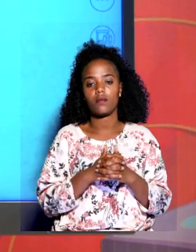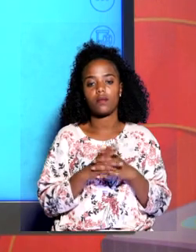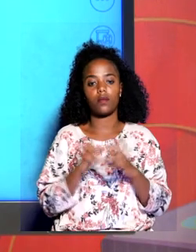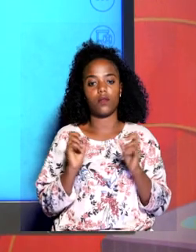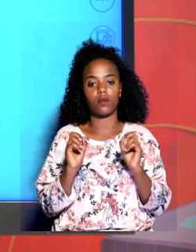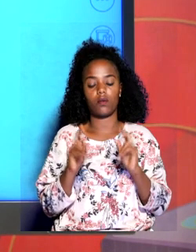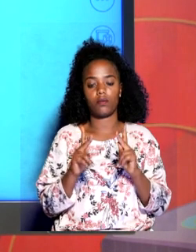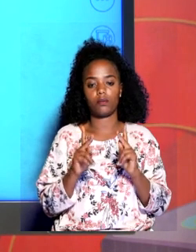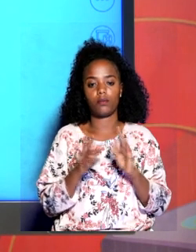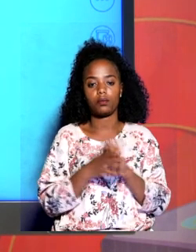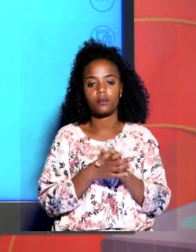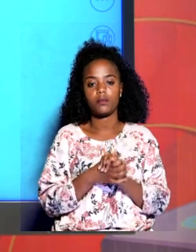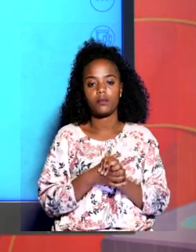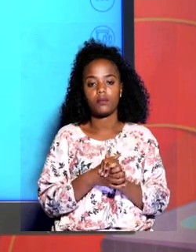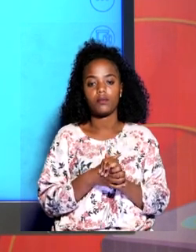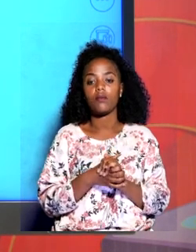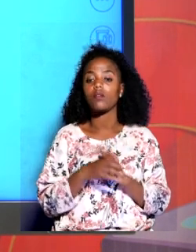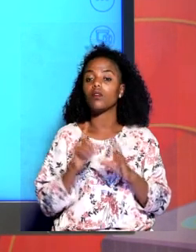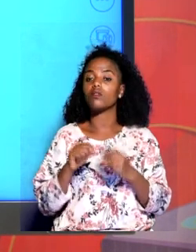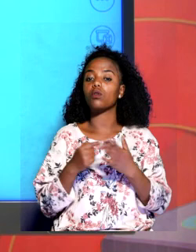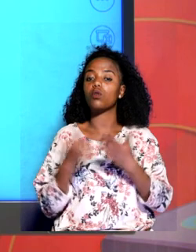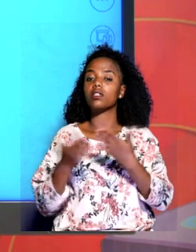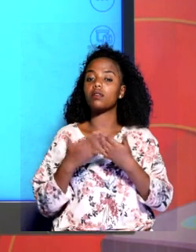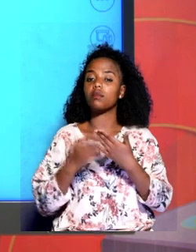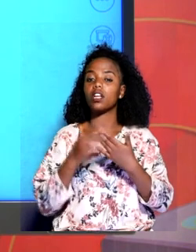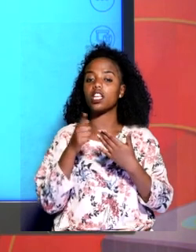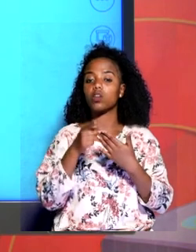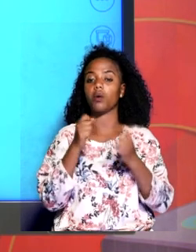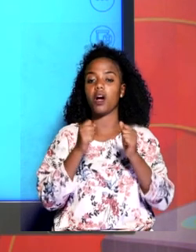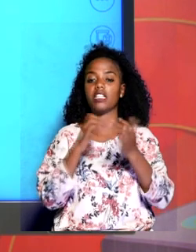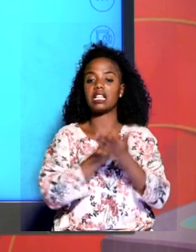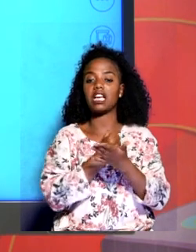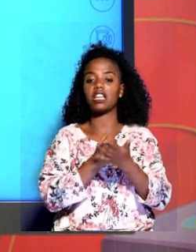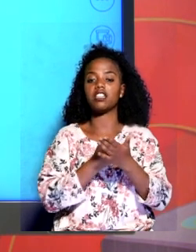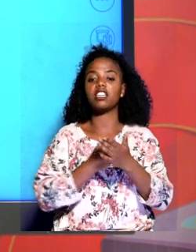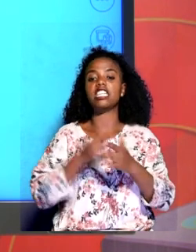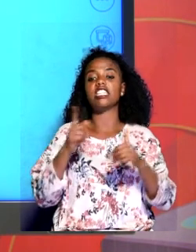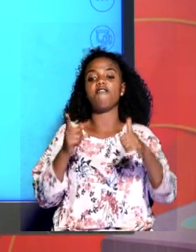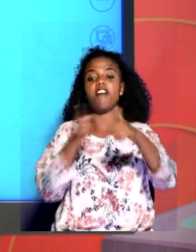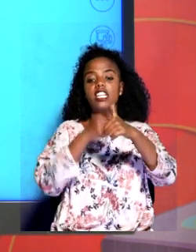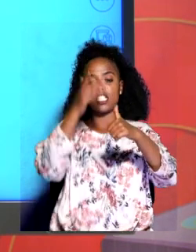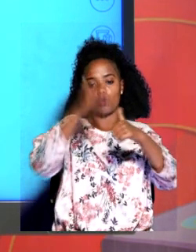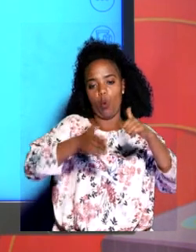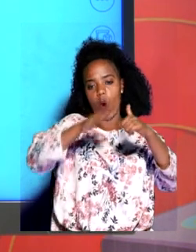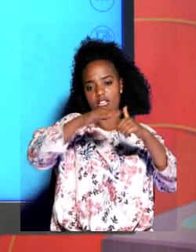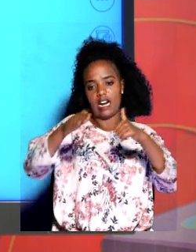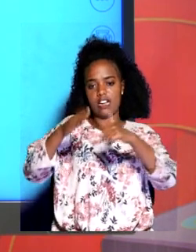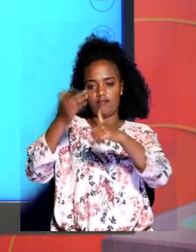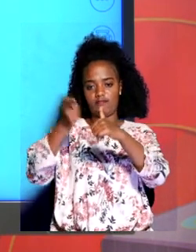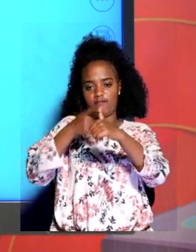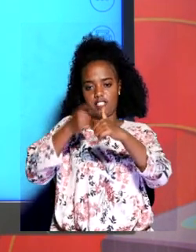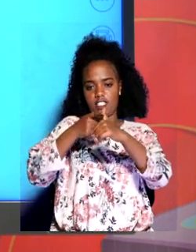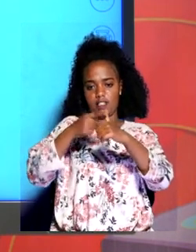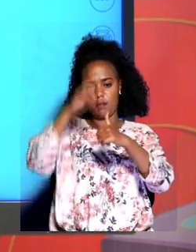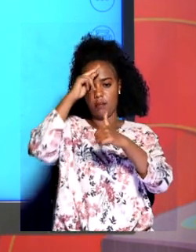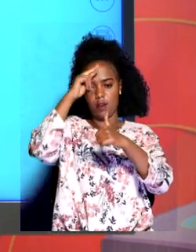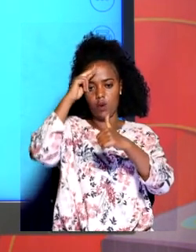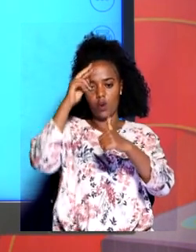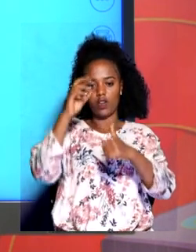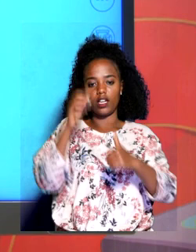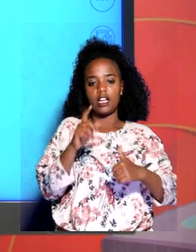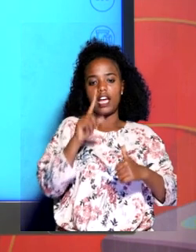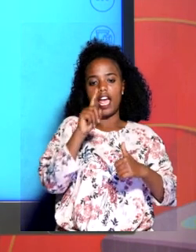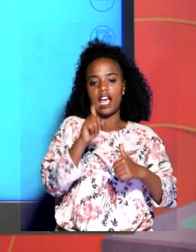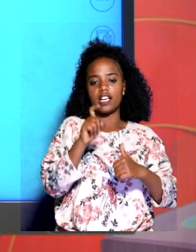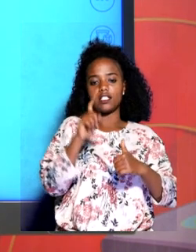Okay. So, simply, you can take the first quadrant region only because x and y greater